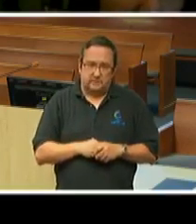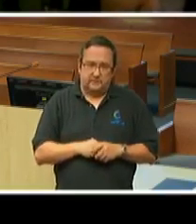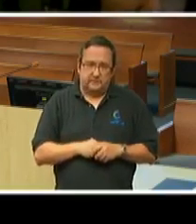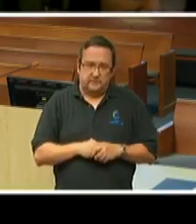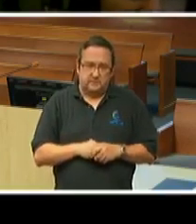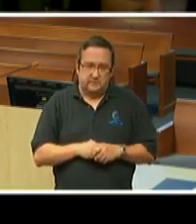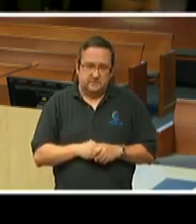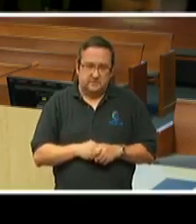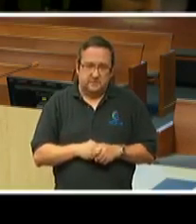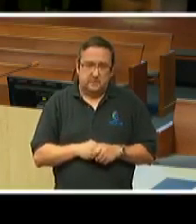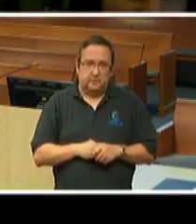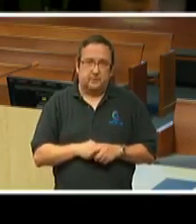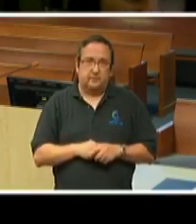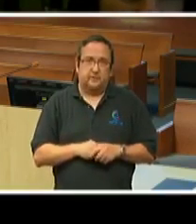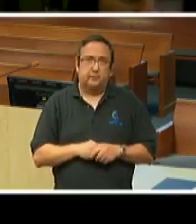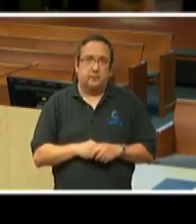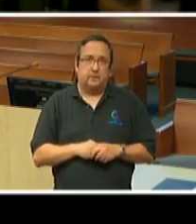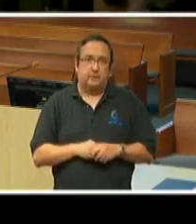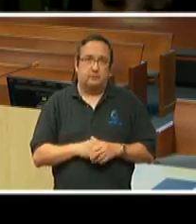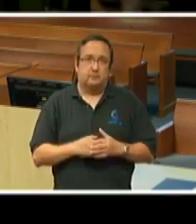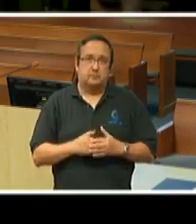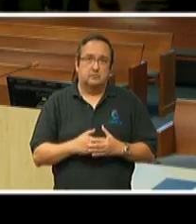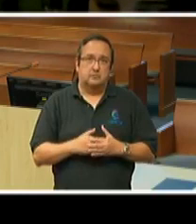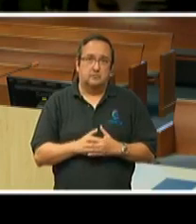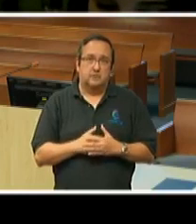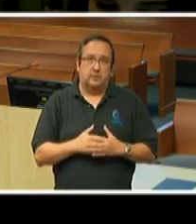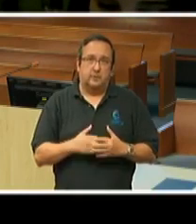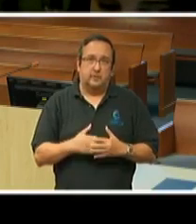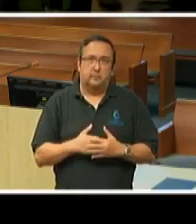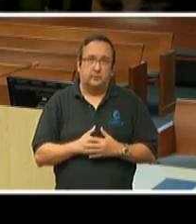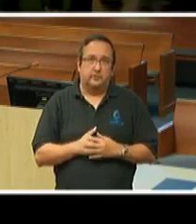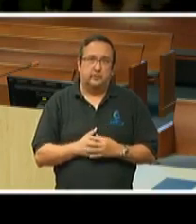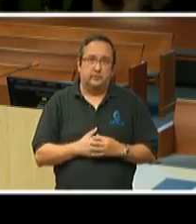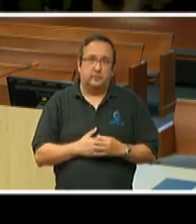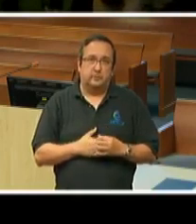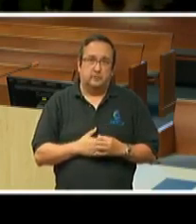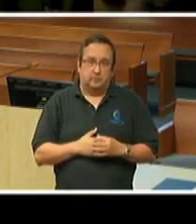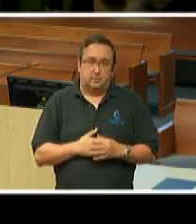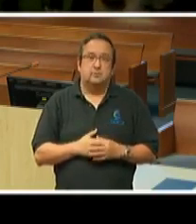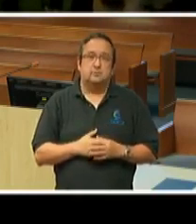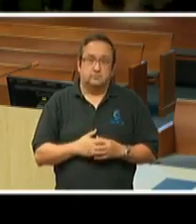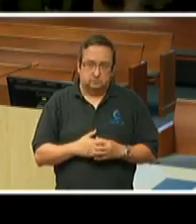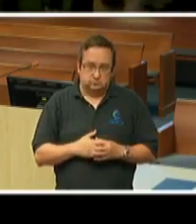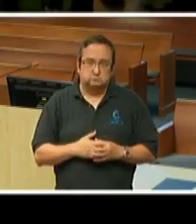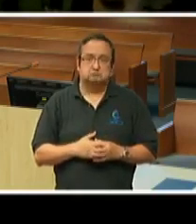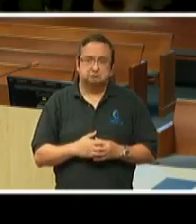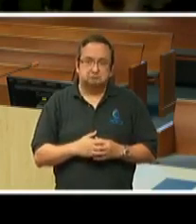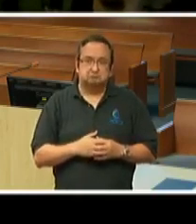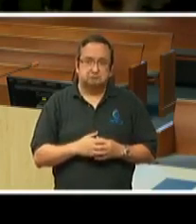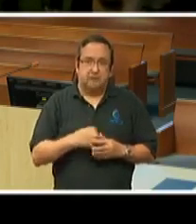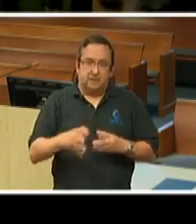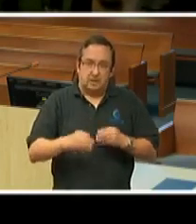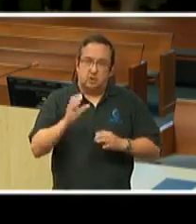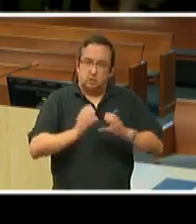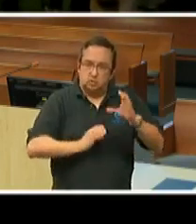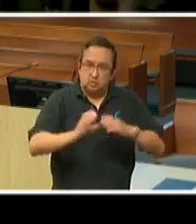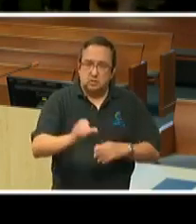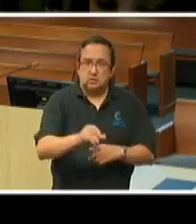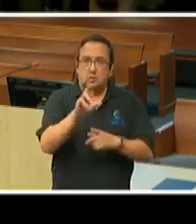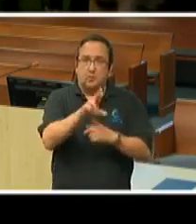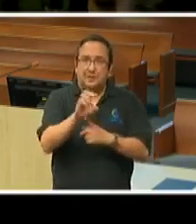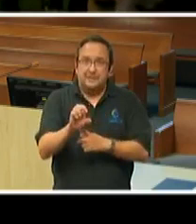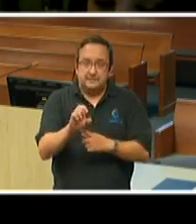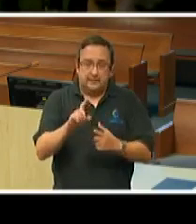No, I think that list, Commissioner Cornell, I've got banks, construction, real estate,